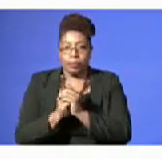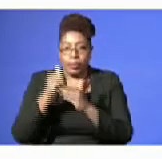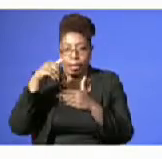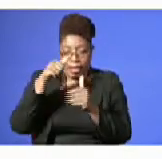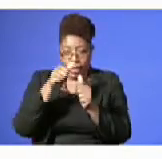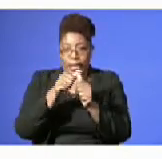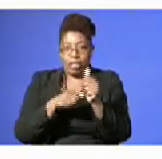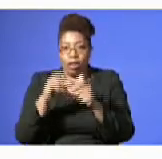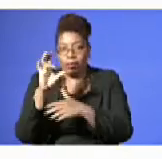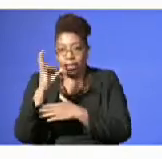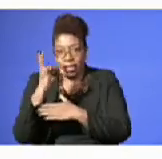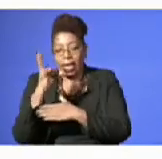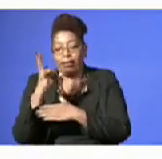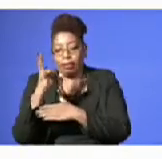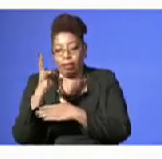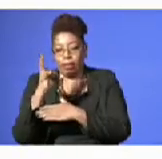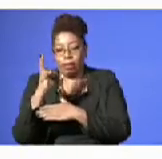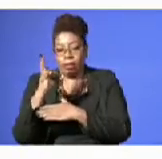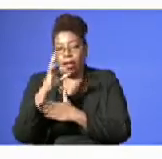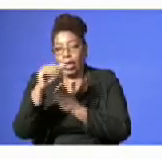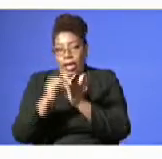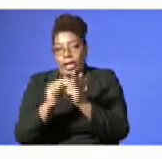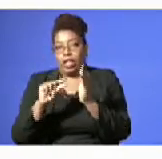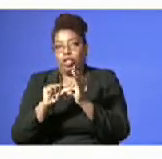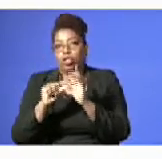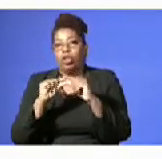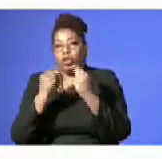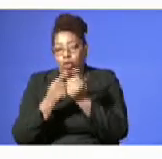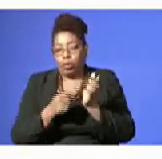the 7 age groups displayed on the graph.